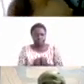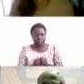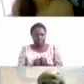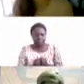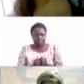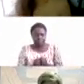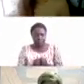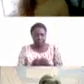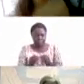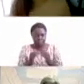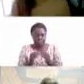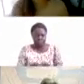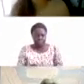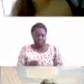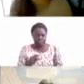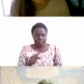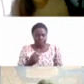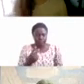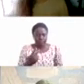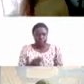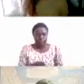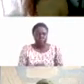a